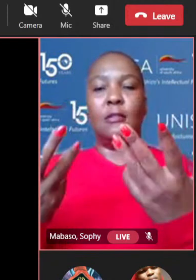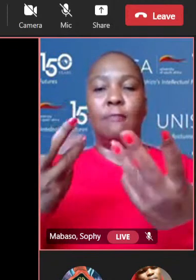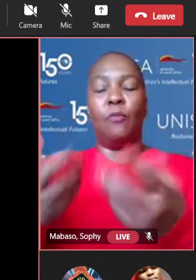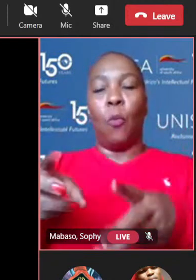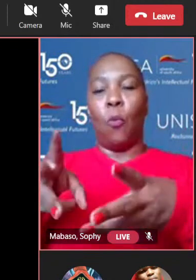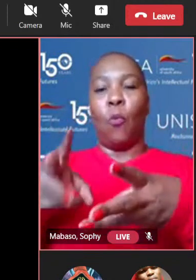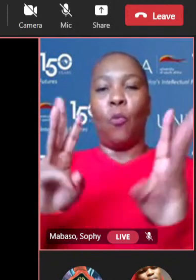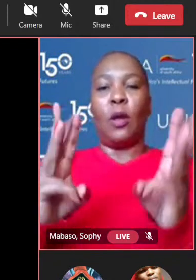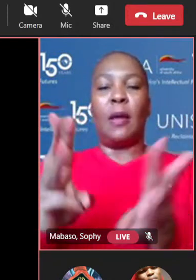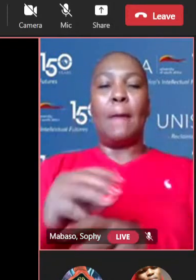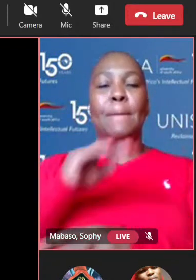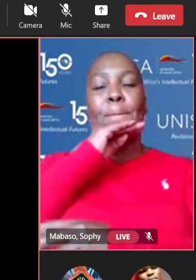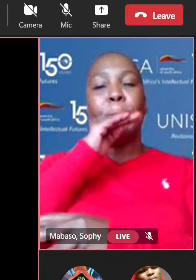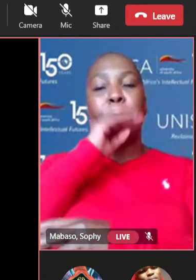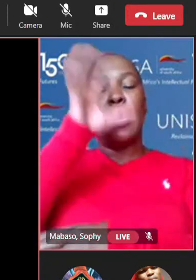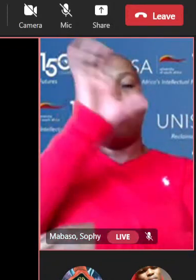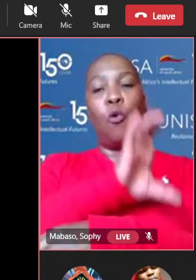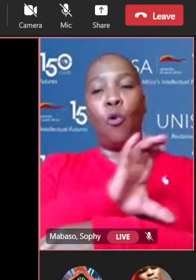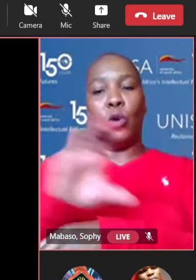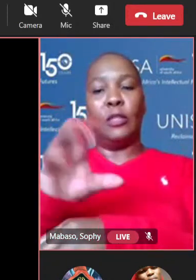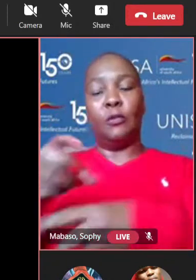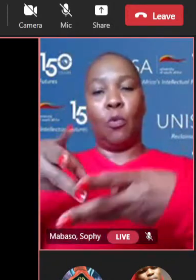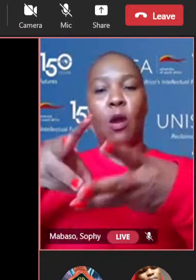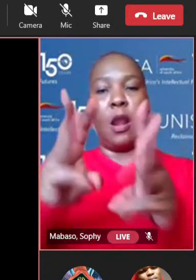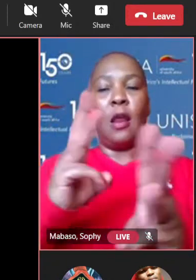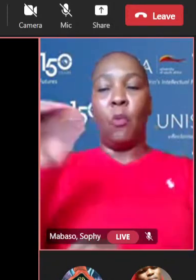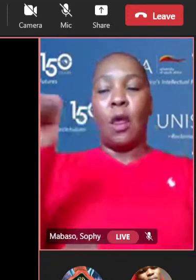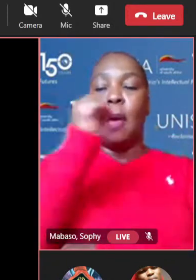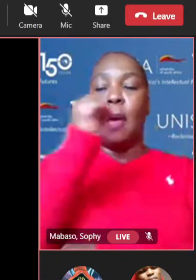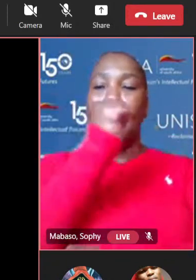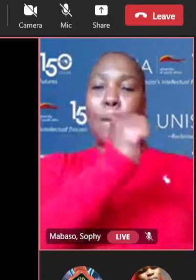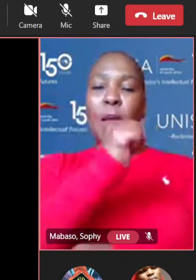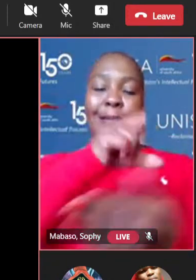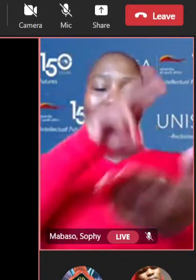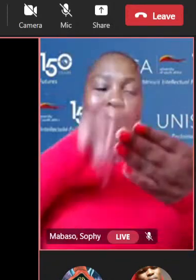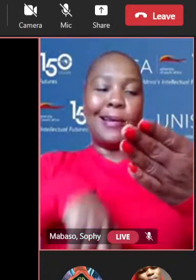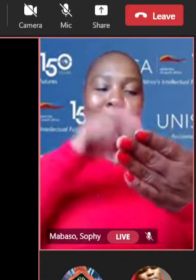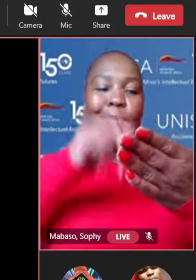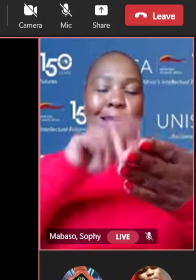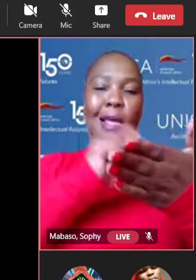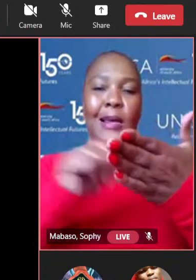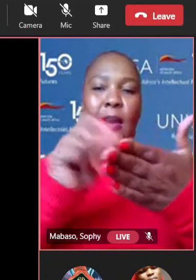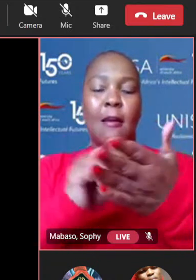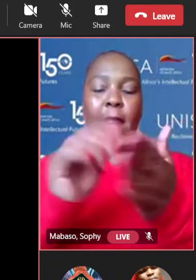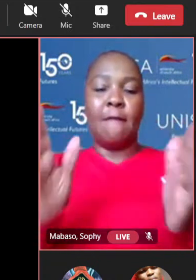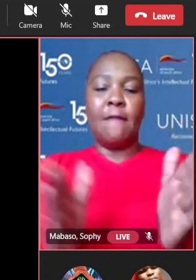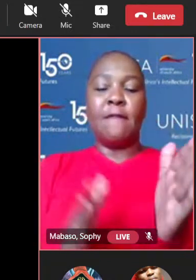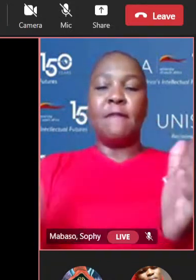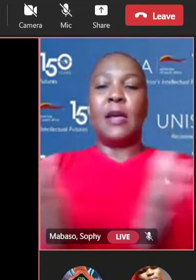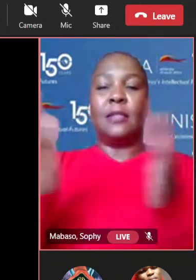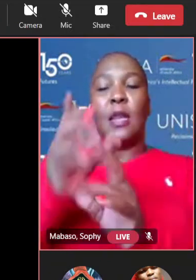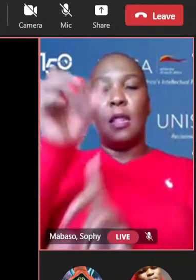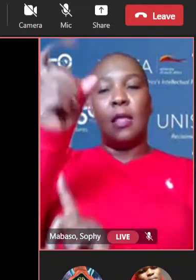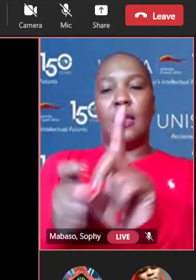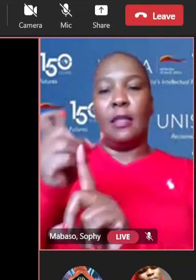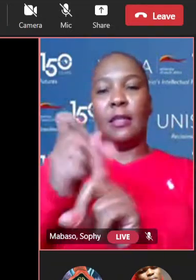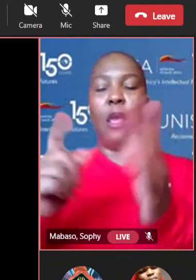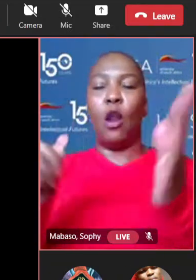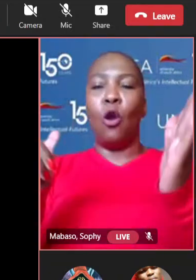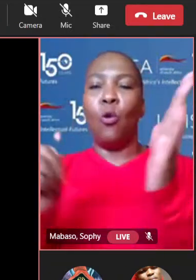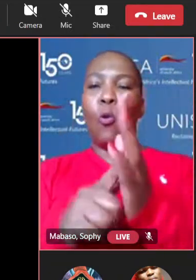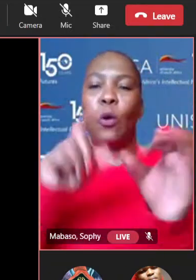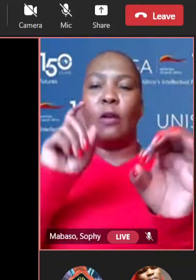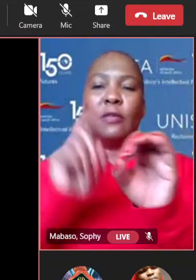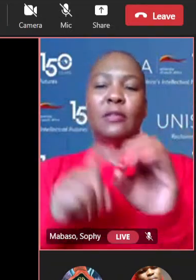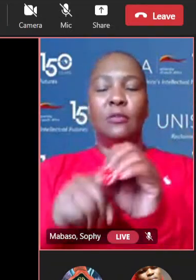means college-based. That means we appoint a reading and writing facilitator that has got a law qualification to